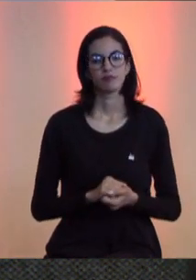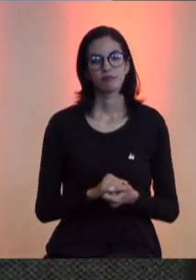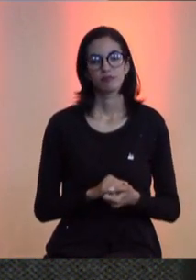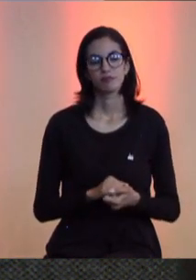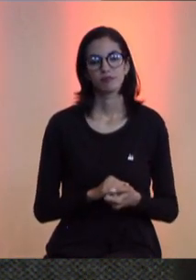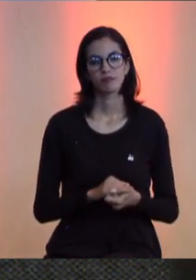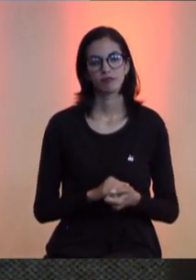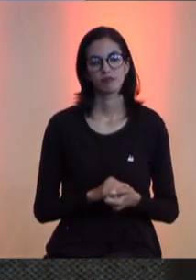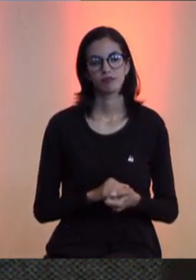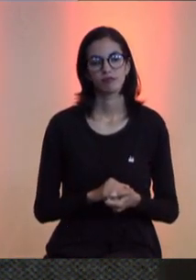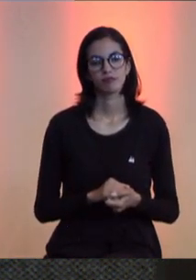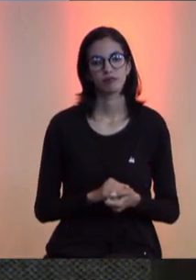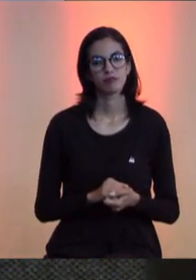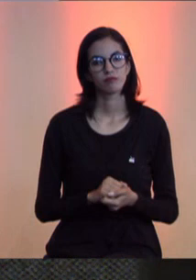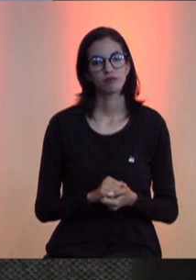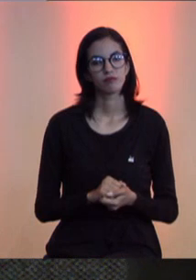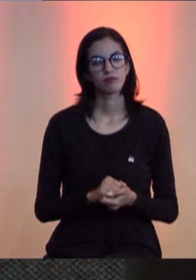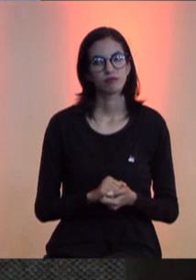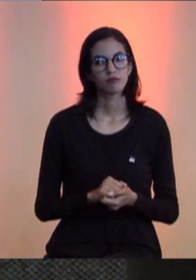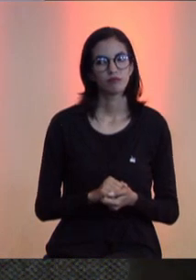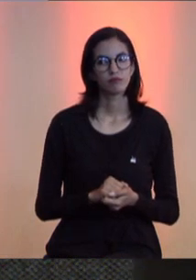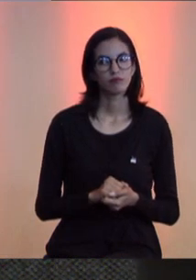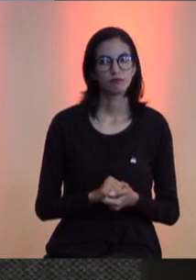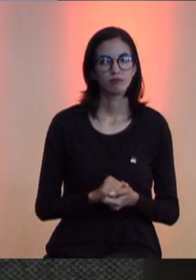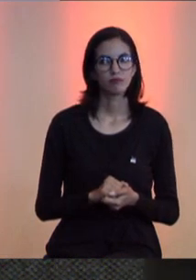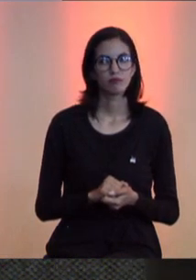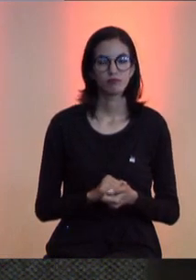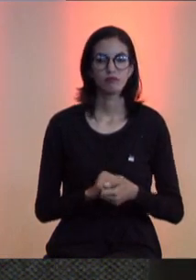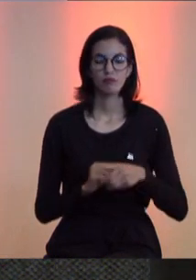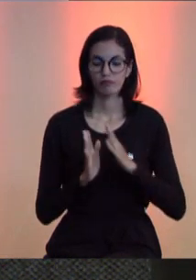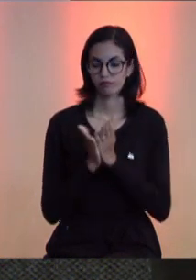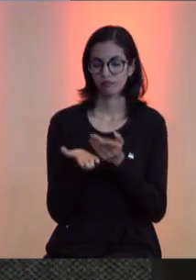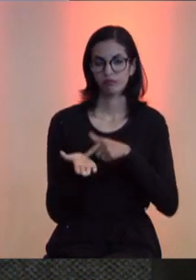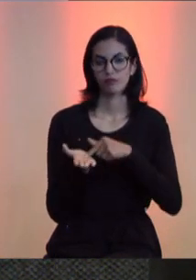book of Daniel 3. Vayamos al libro de Daniel.